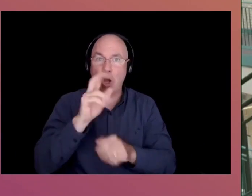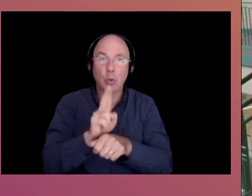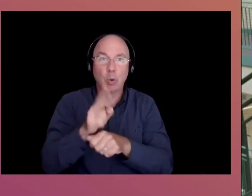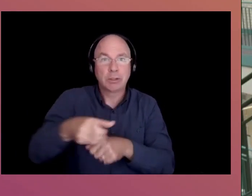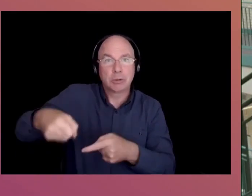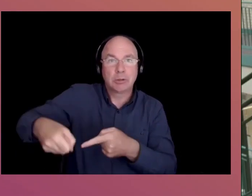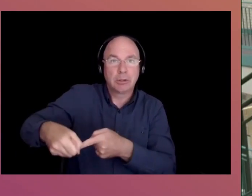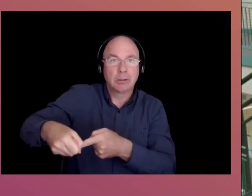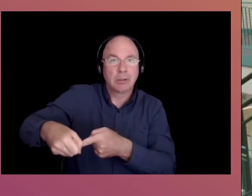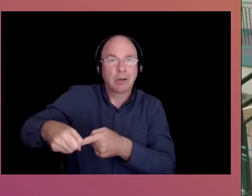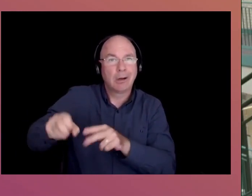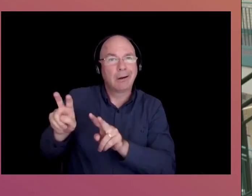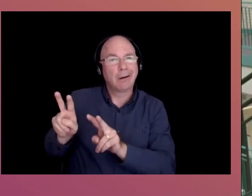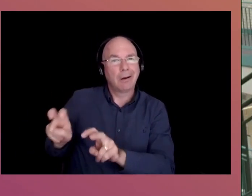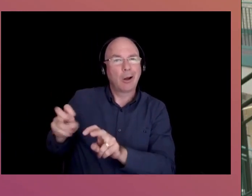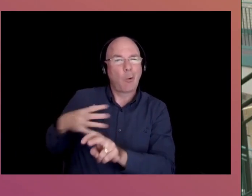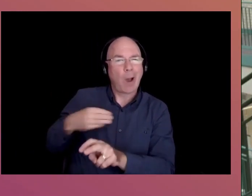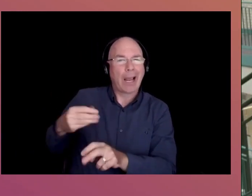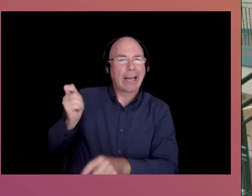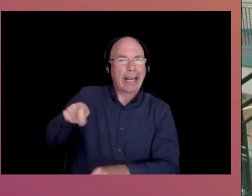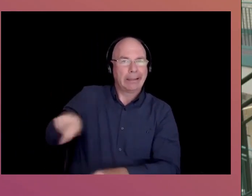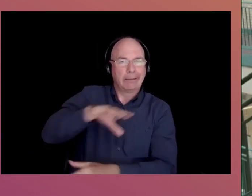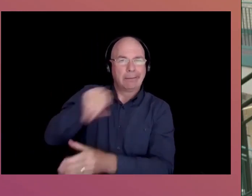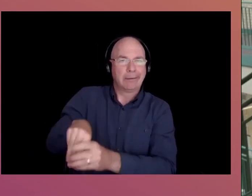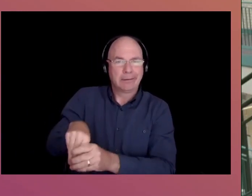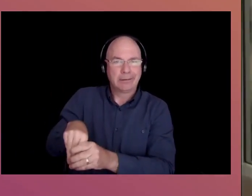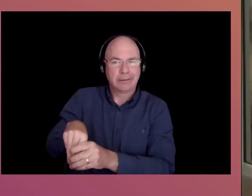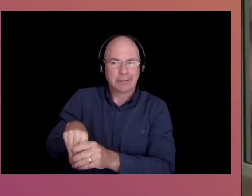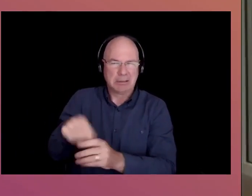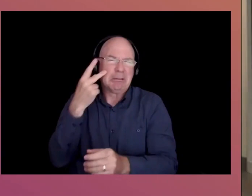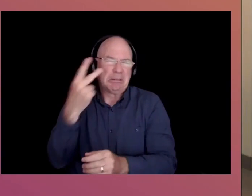alternative white can. You can see it by video.